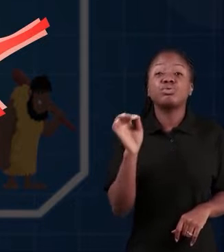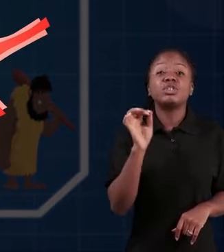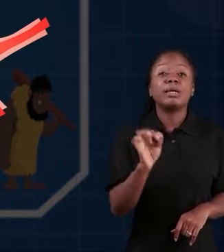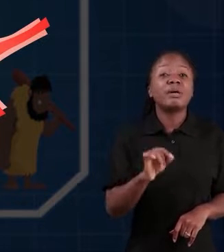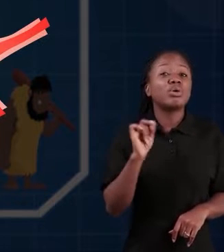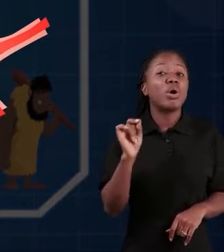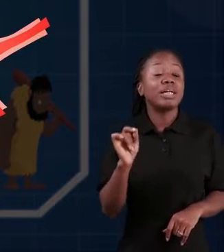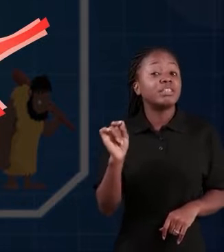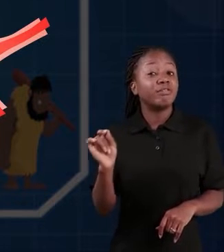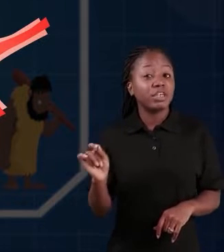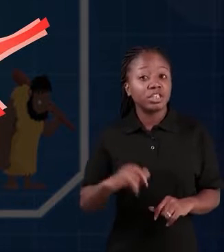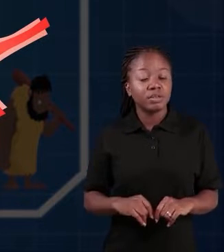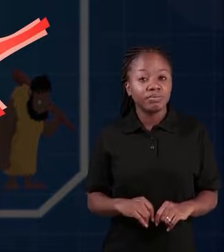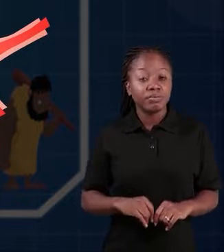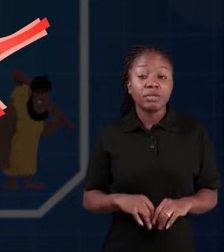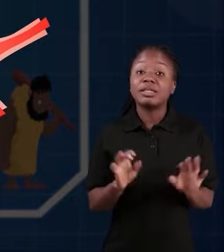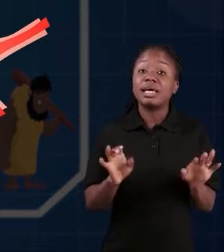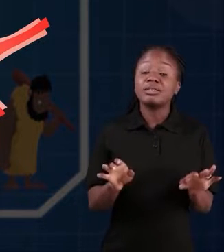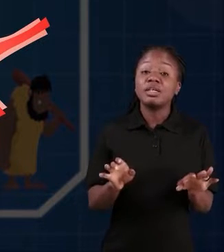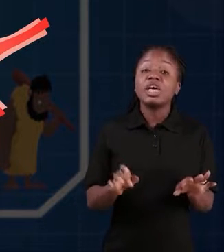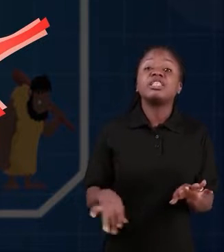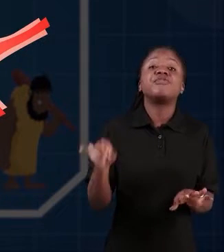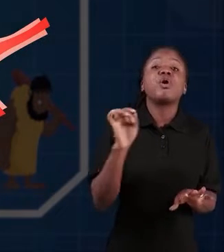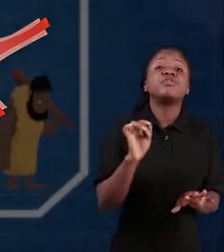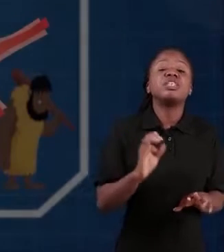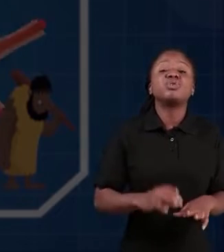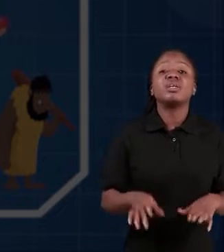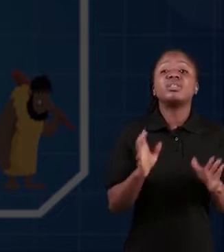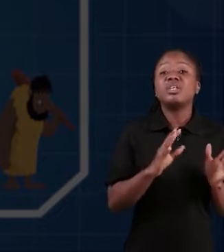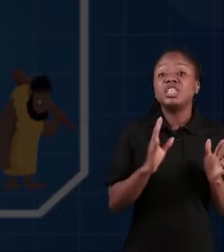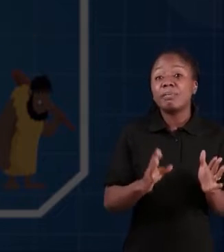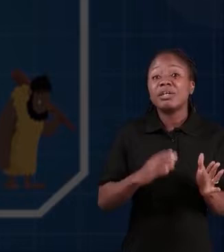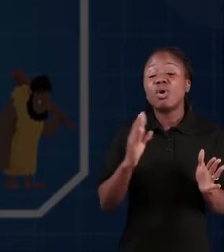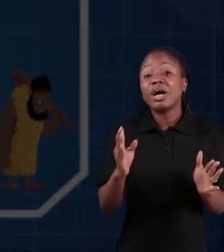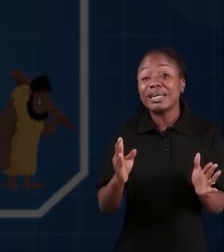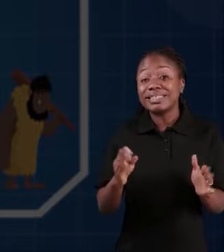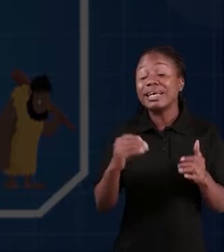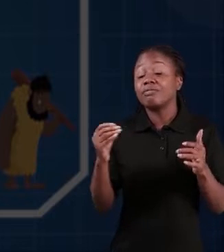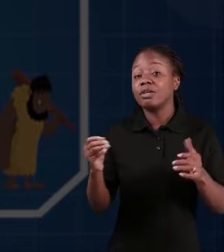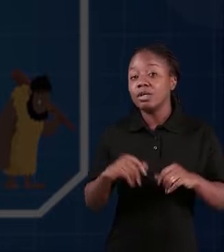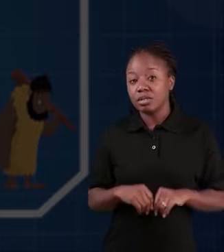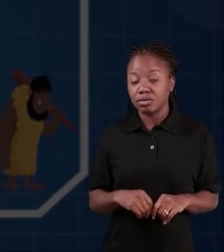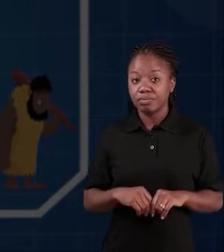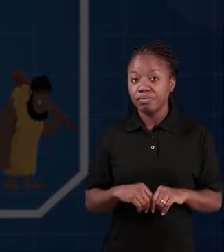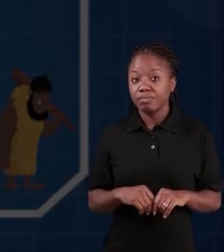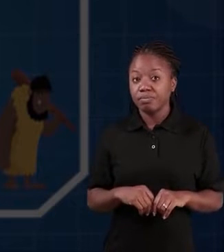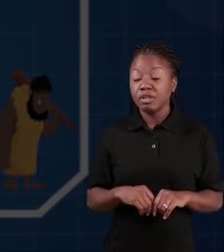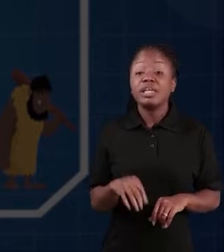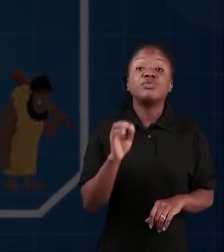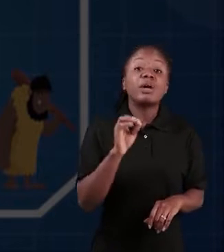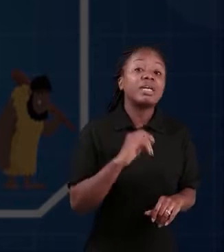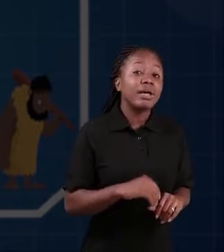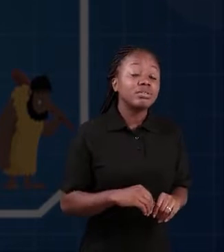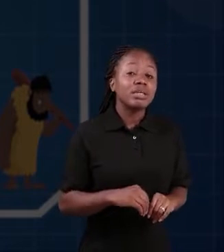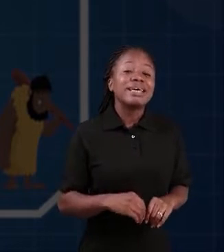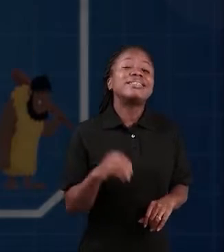simple two-chambered organ in fish. Then, it evolves into a three-chambered organ in amphibians.